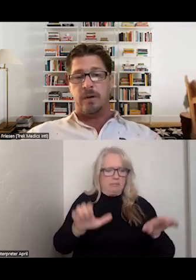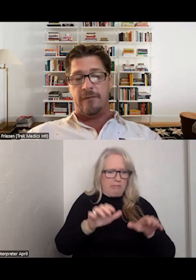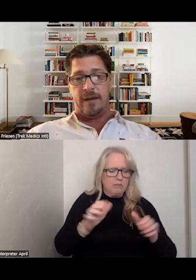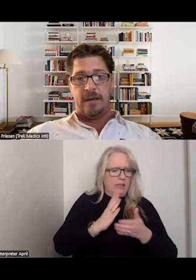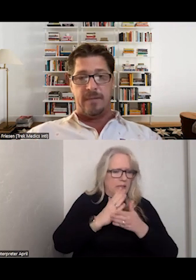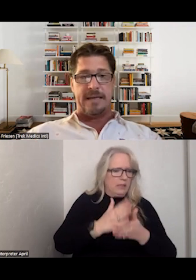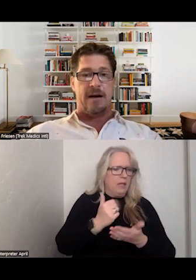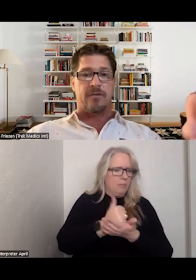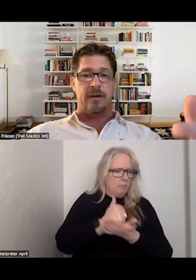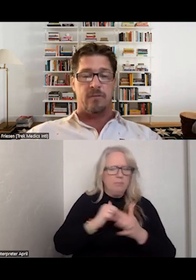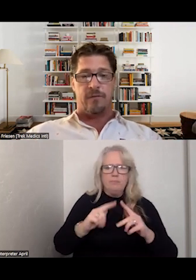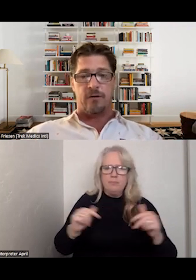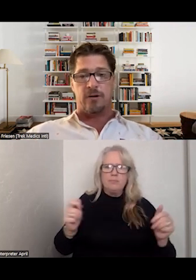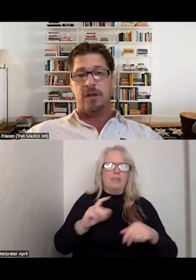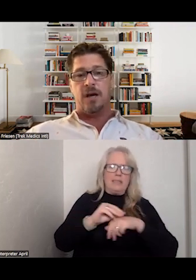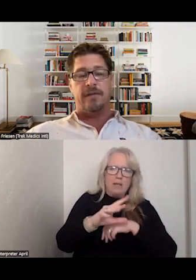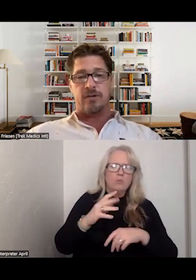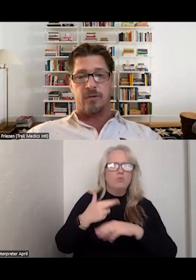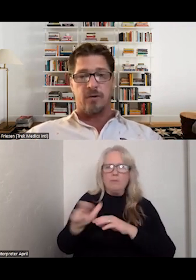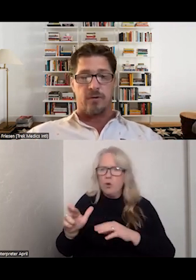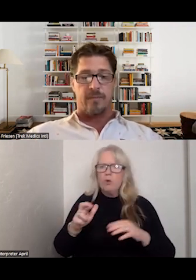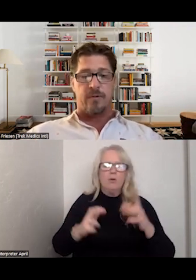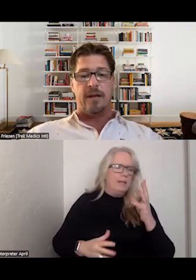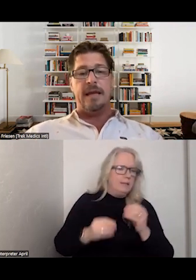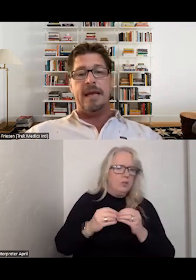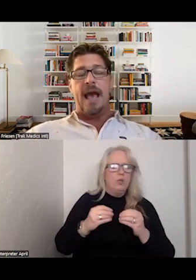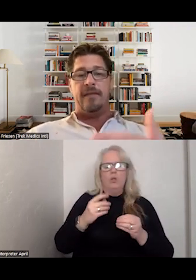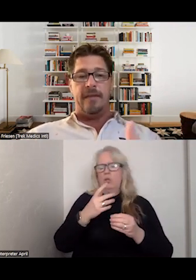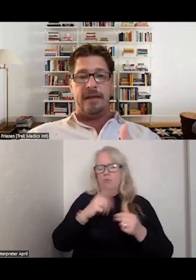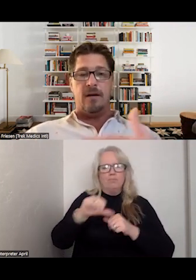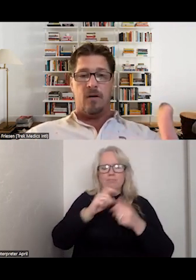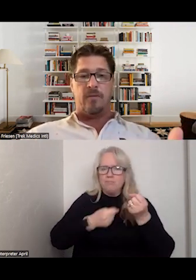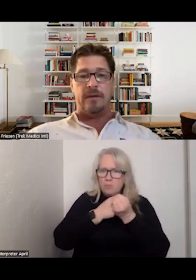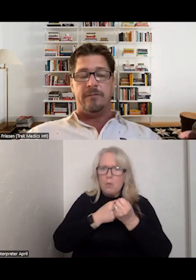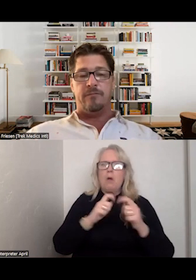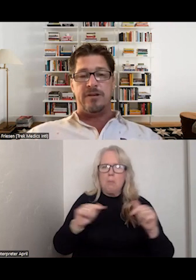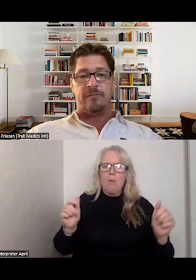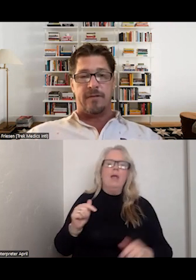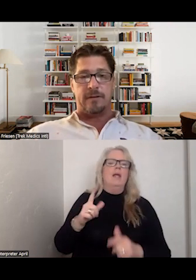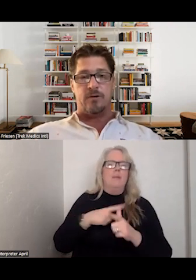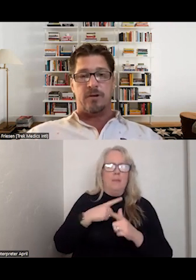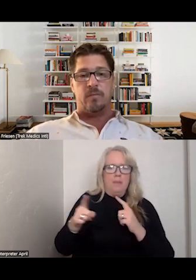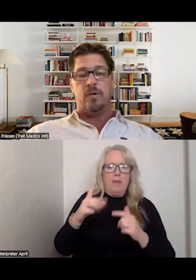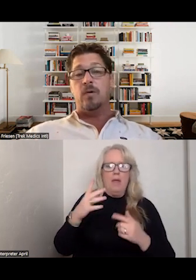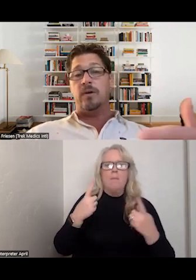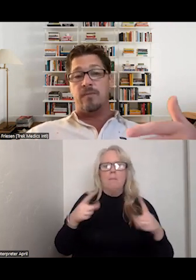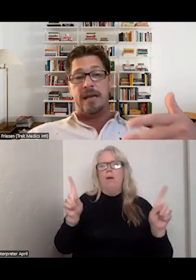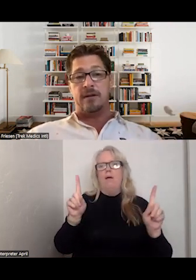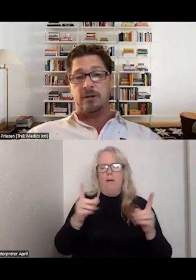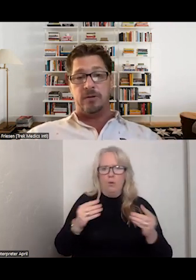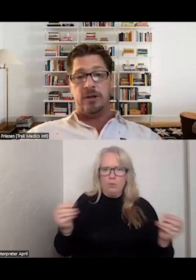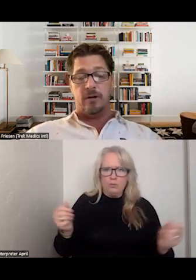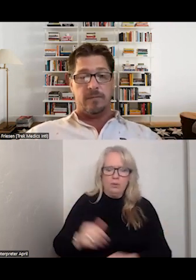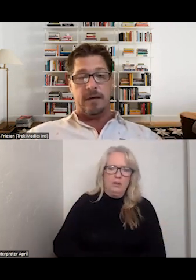intervention, whatever that may be, counseling, referral, additional social support, and then they ultimately reach a resolution, which